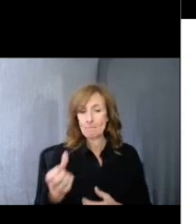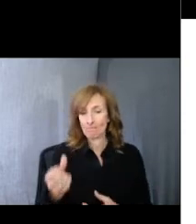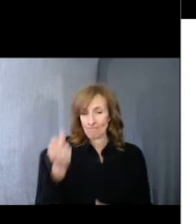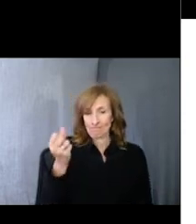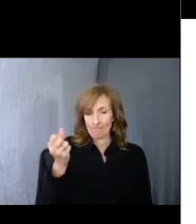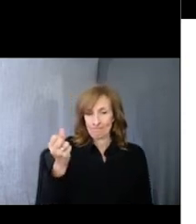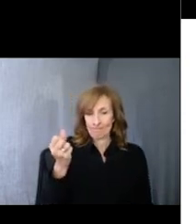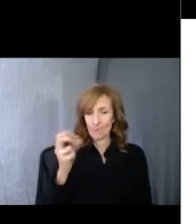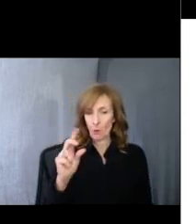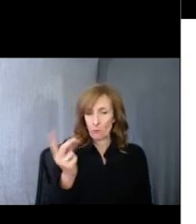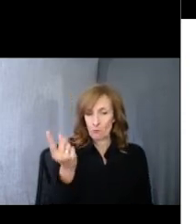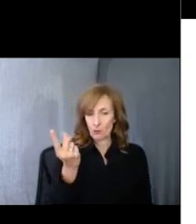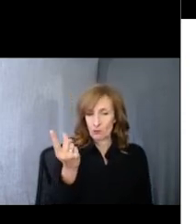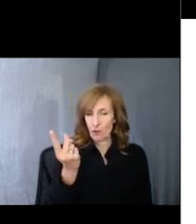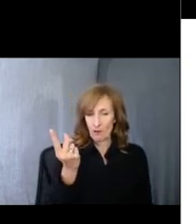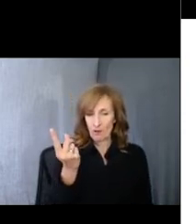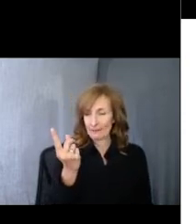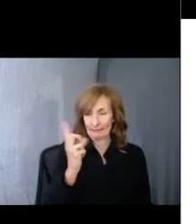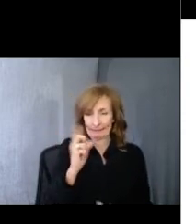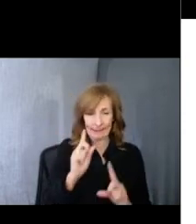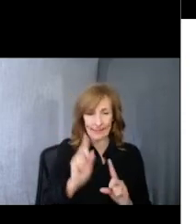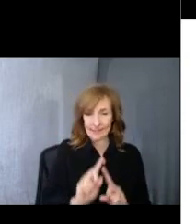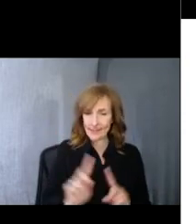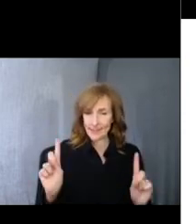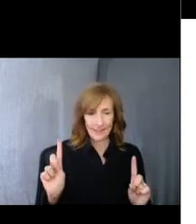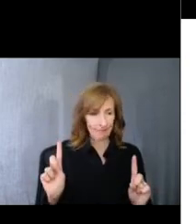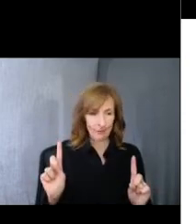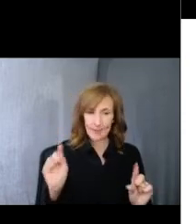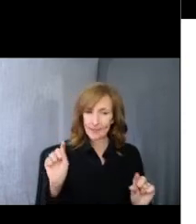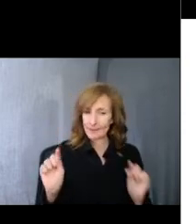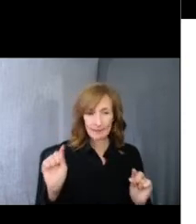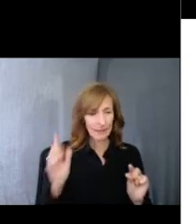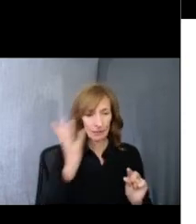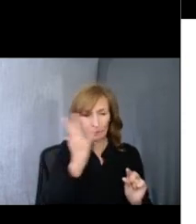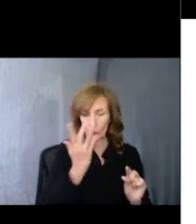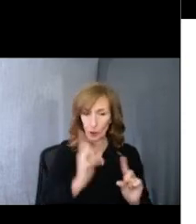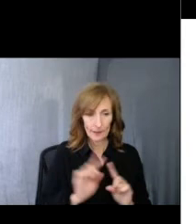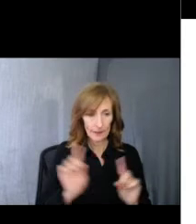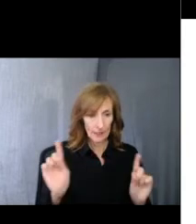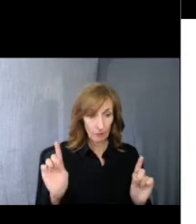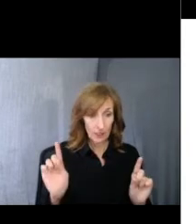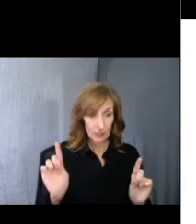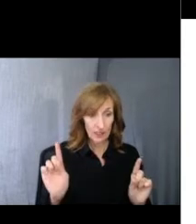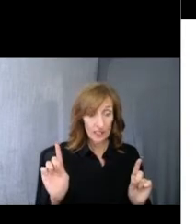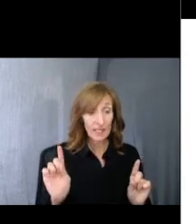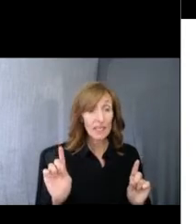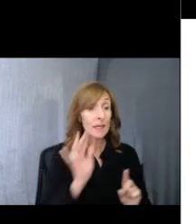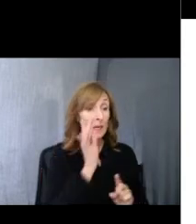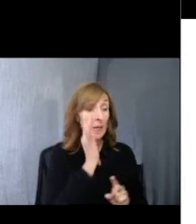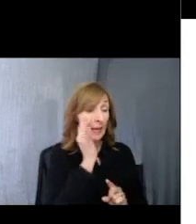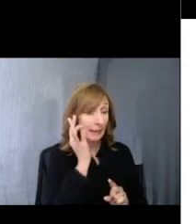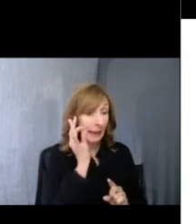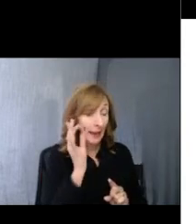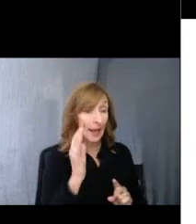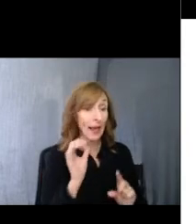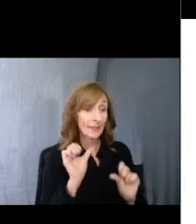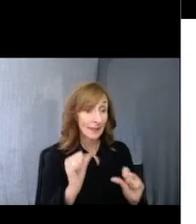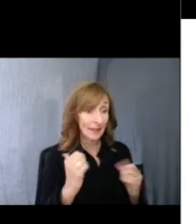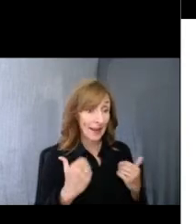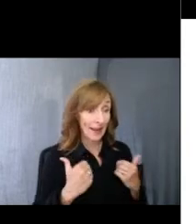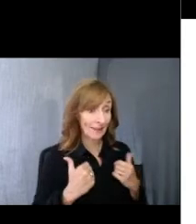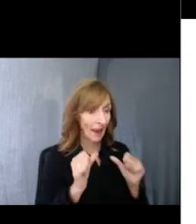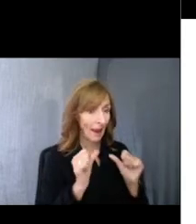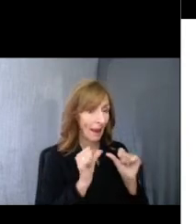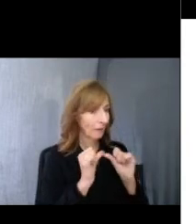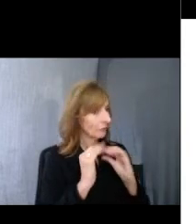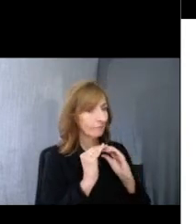really different than cats. But one thing I will say that's different is cats can have very stable kidney disease, chronic